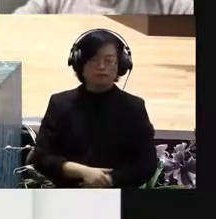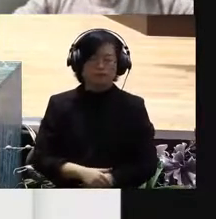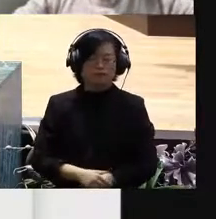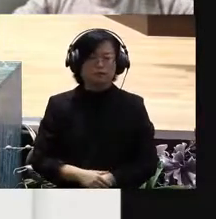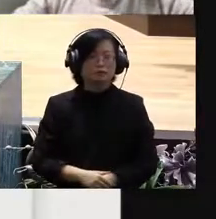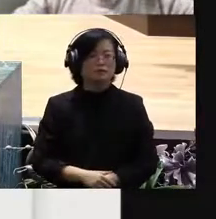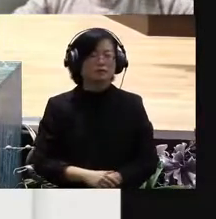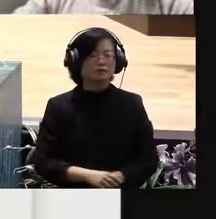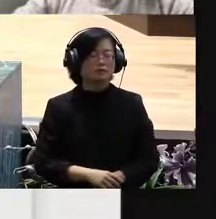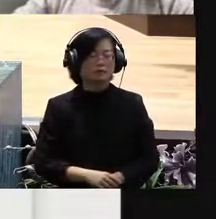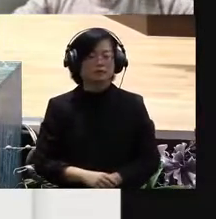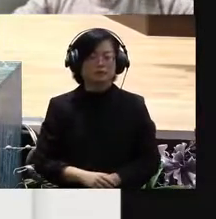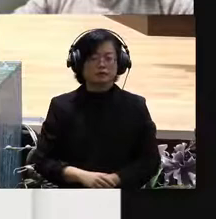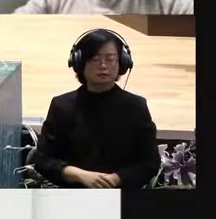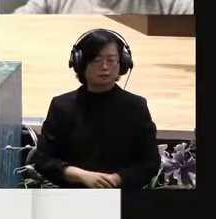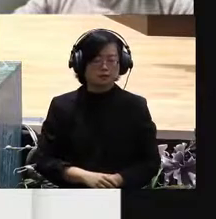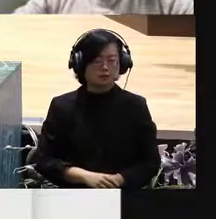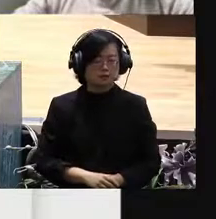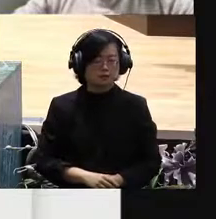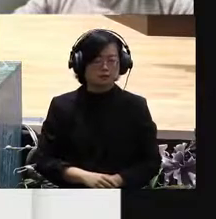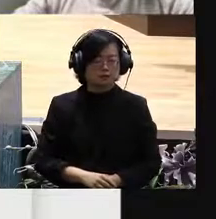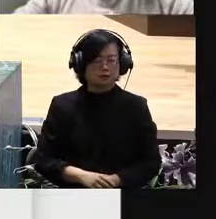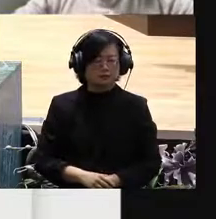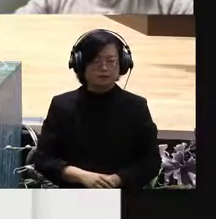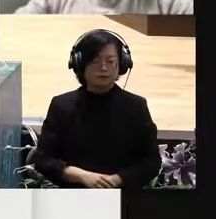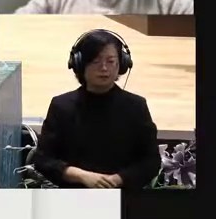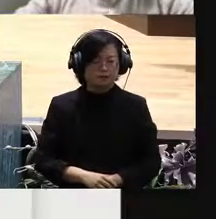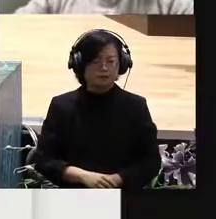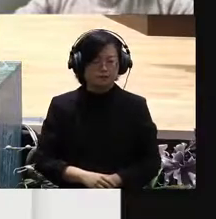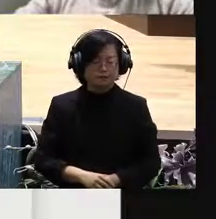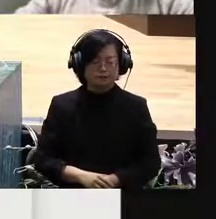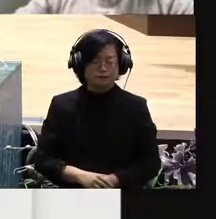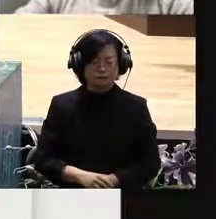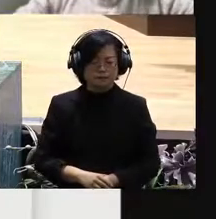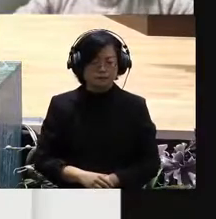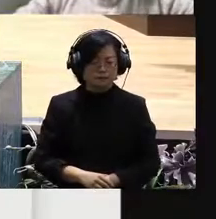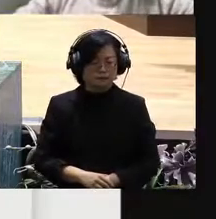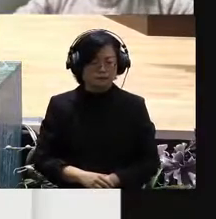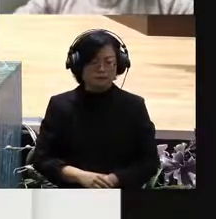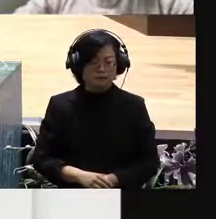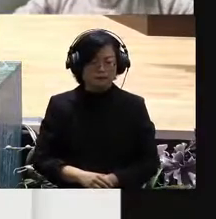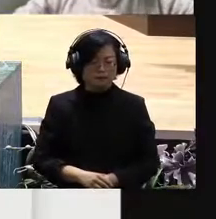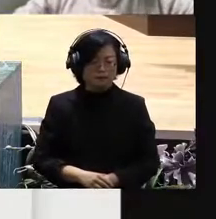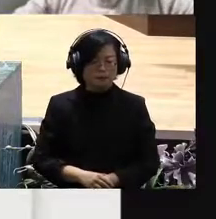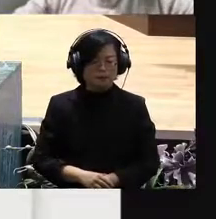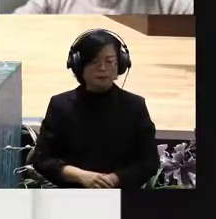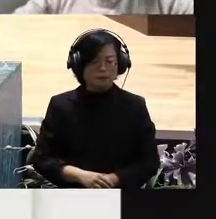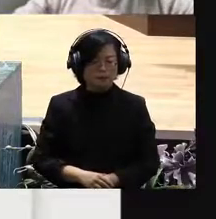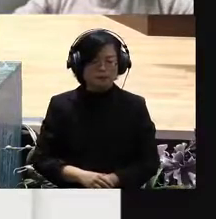And then another blocker that we observed was the lack of awareness.